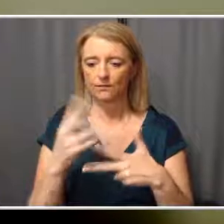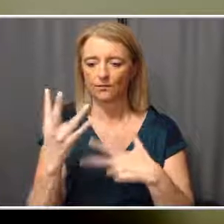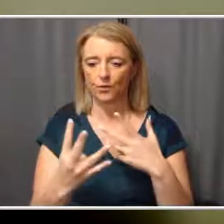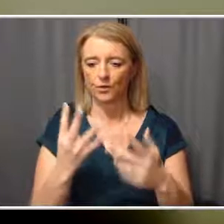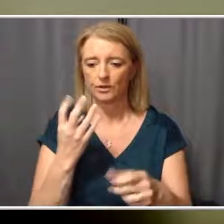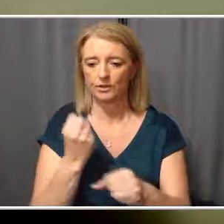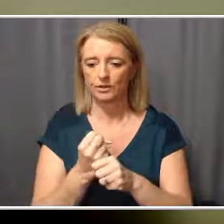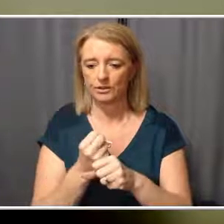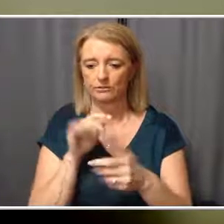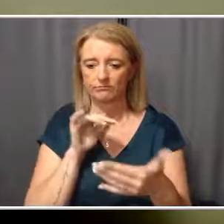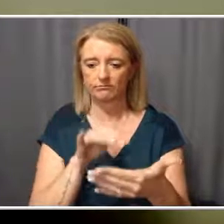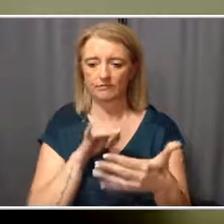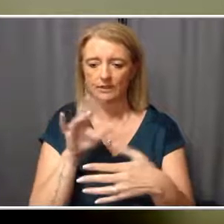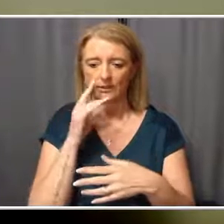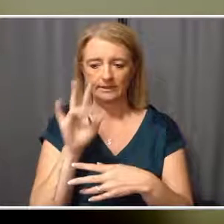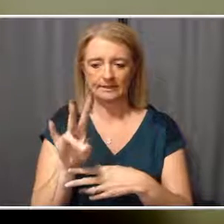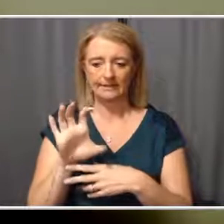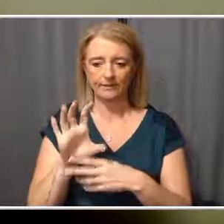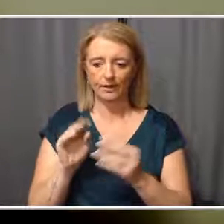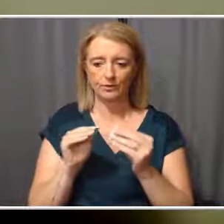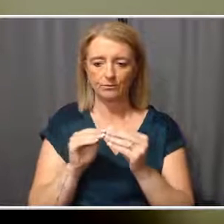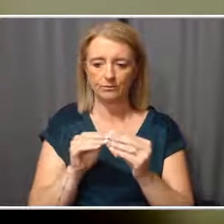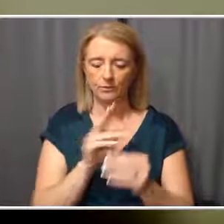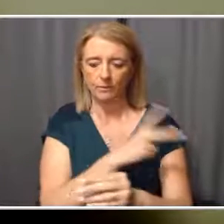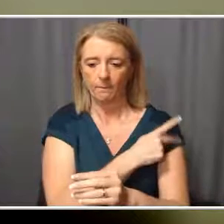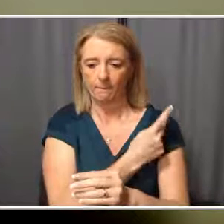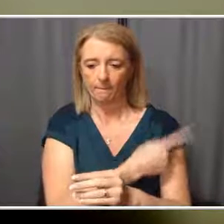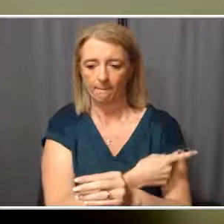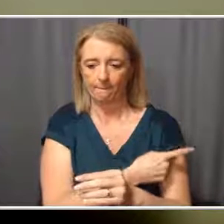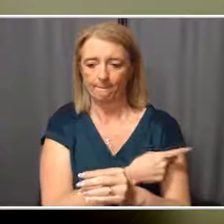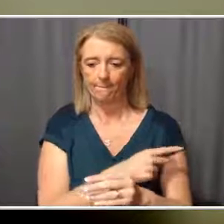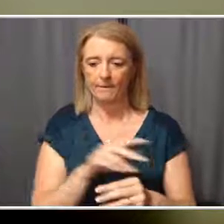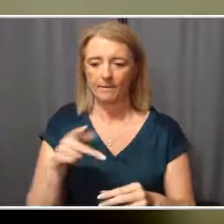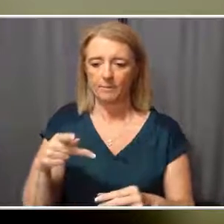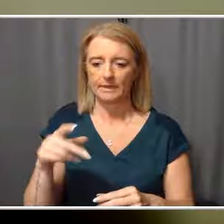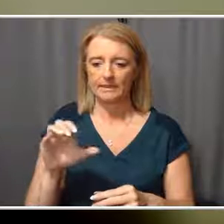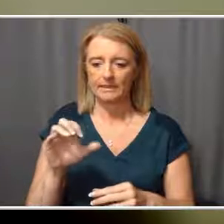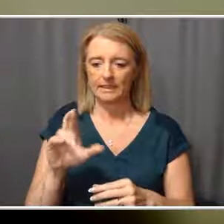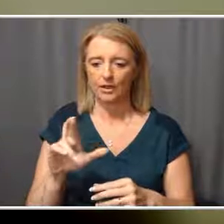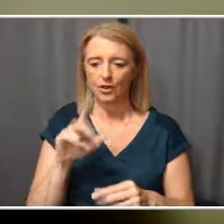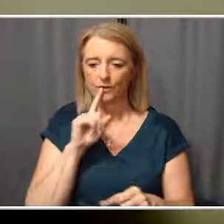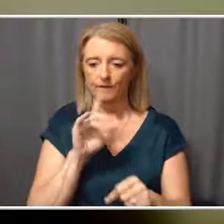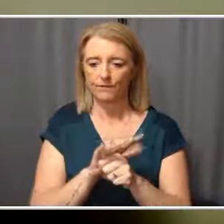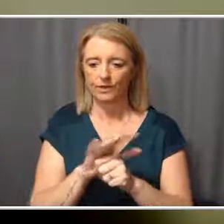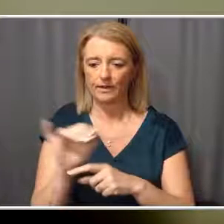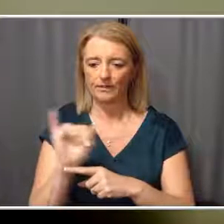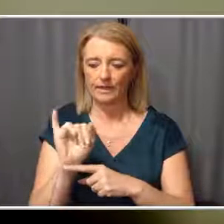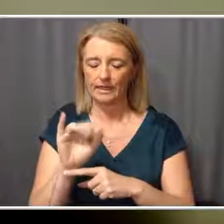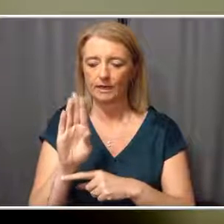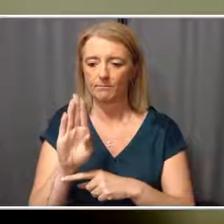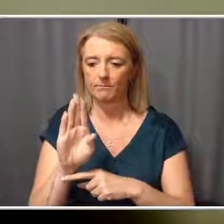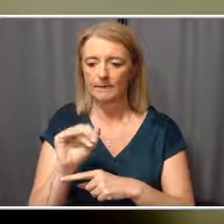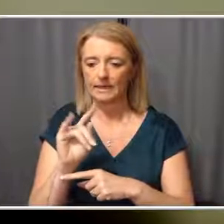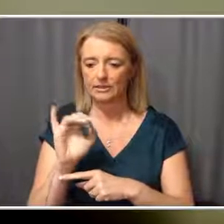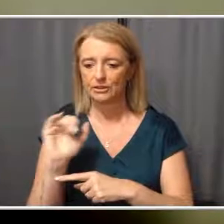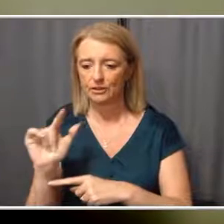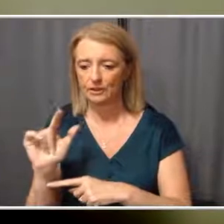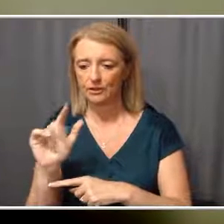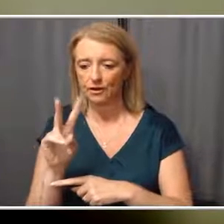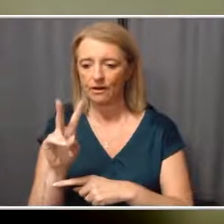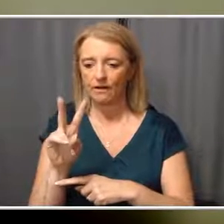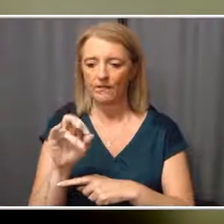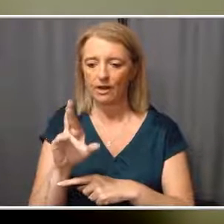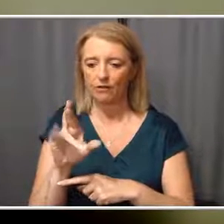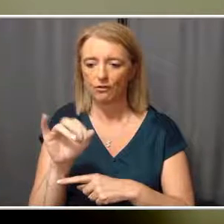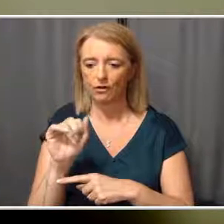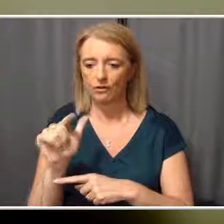understand that just because you have a cough does not mean you still have an infection. If you do have a cough, it doesn't really necessarily